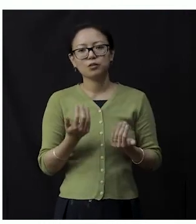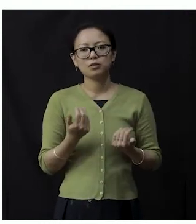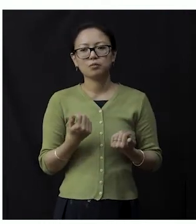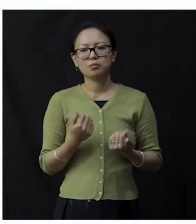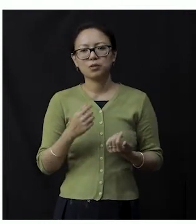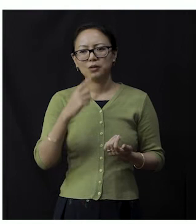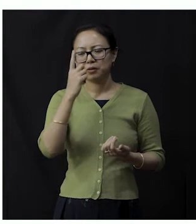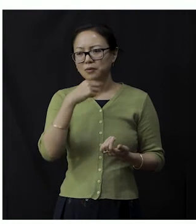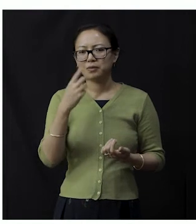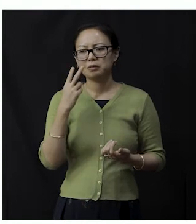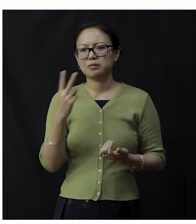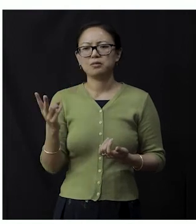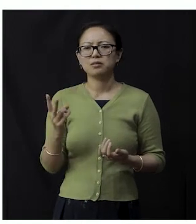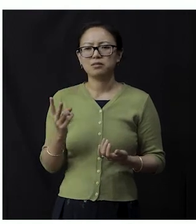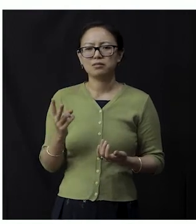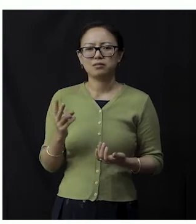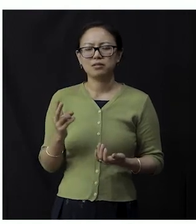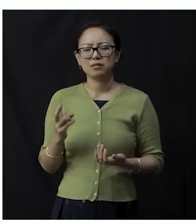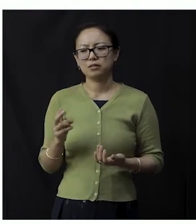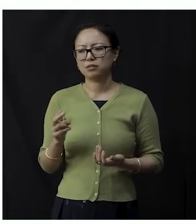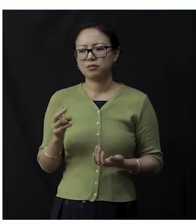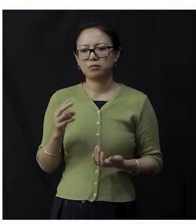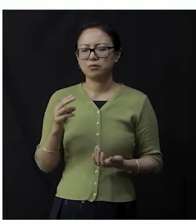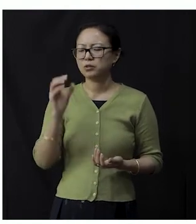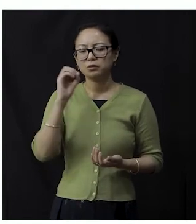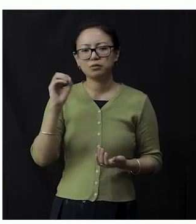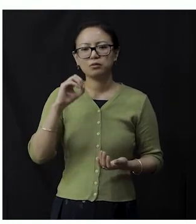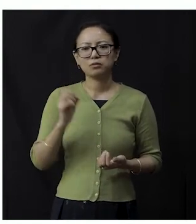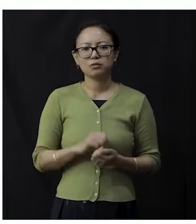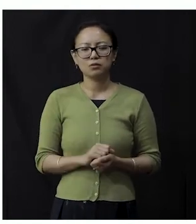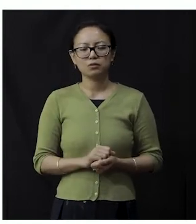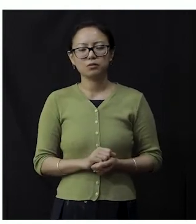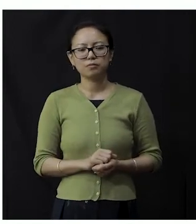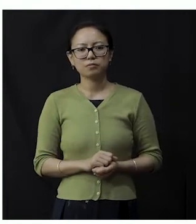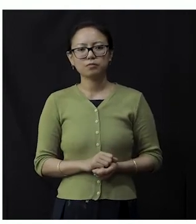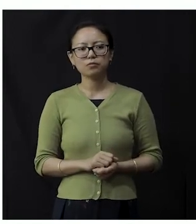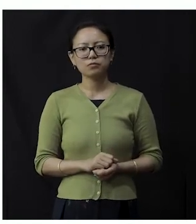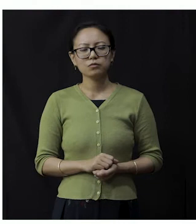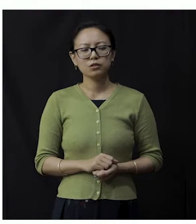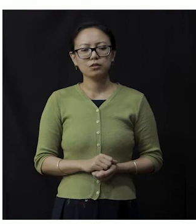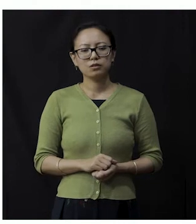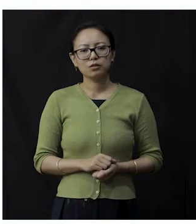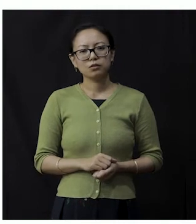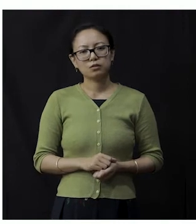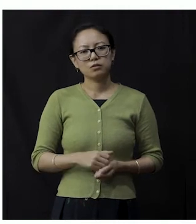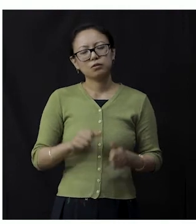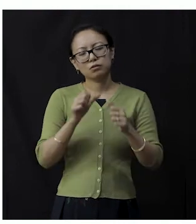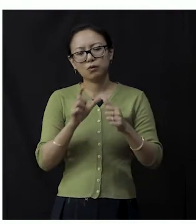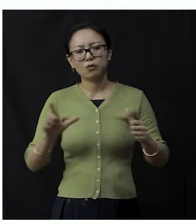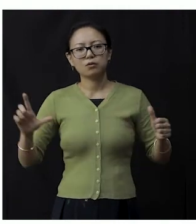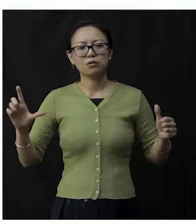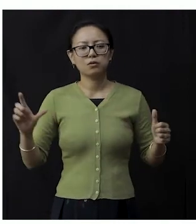face because he's not going to cheer up, he's not going to wish us in any way. So everybody is happy